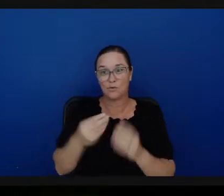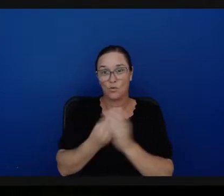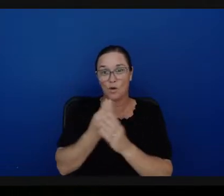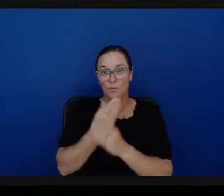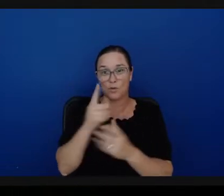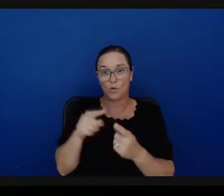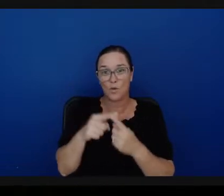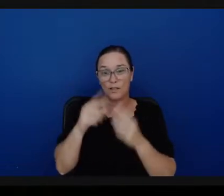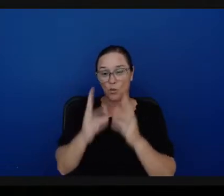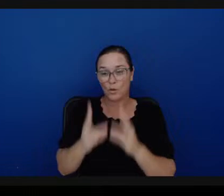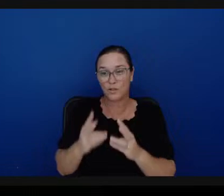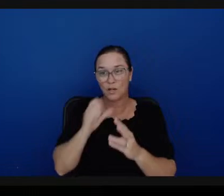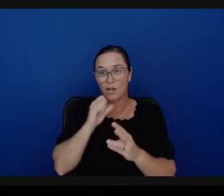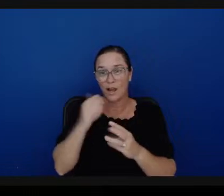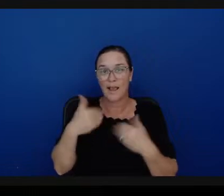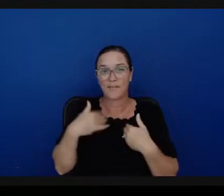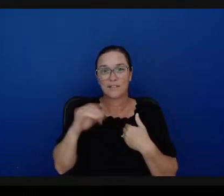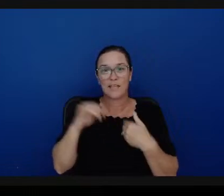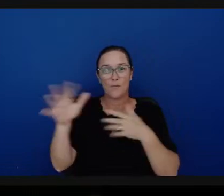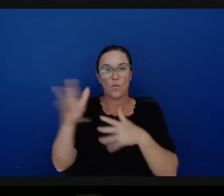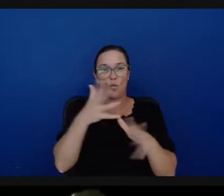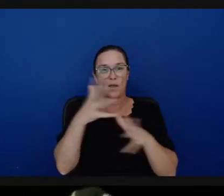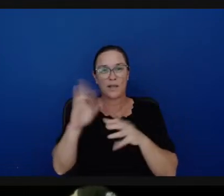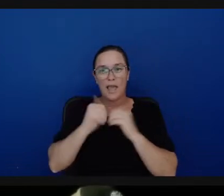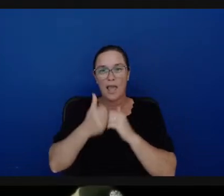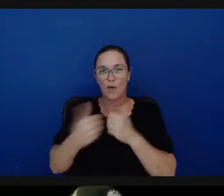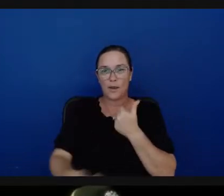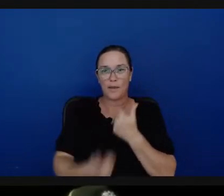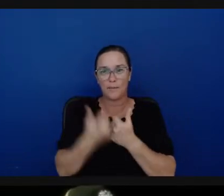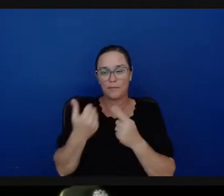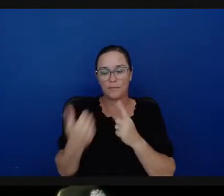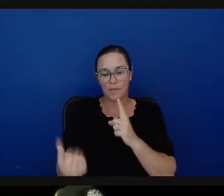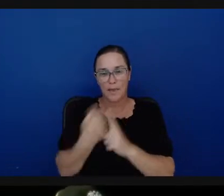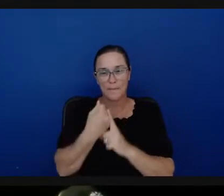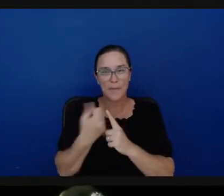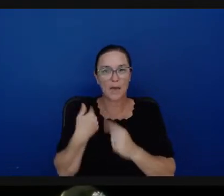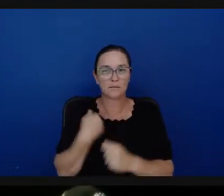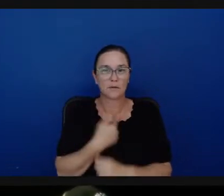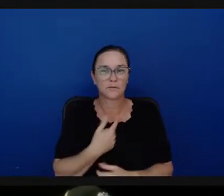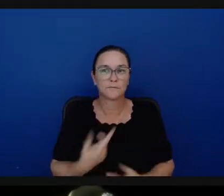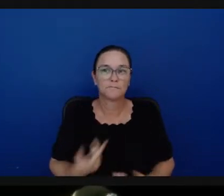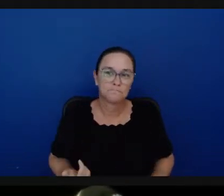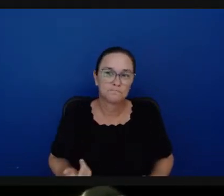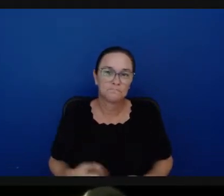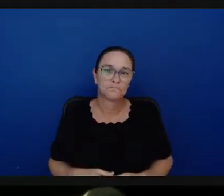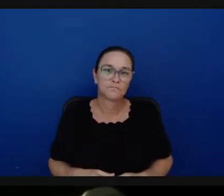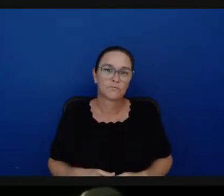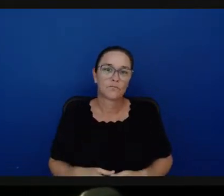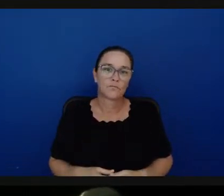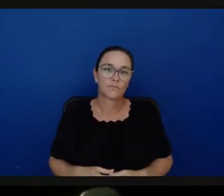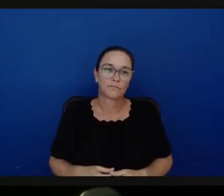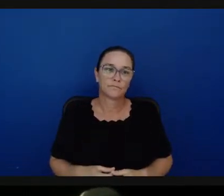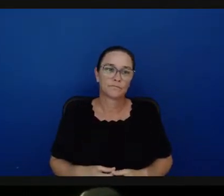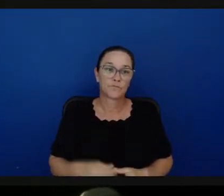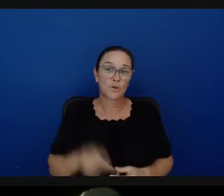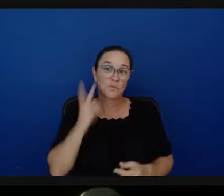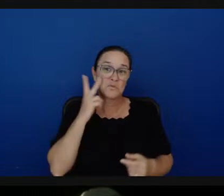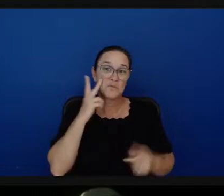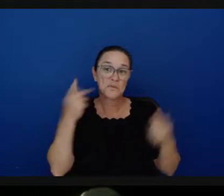not always at trades, like how that can impact us in this following year and a year after, and we'll see what